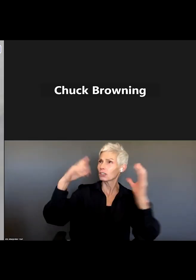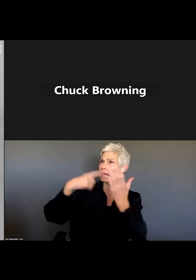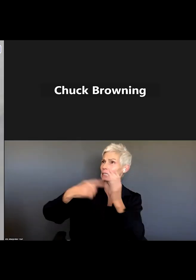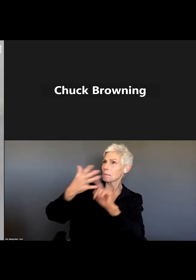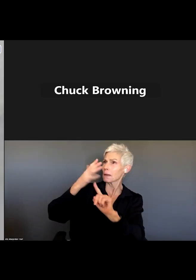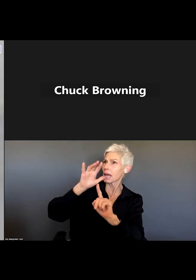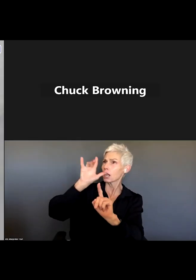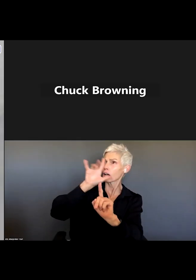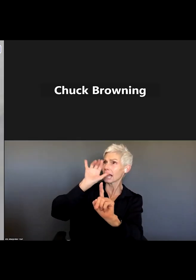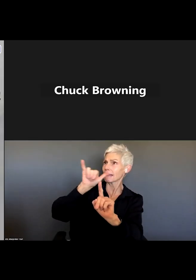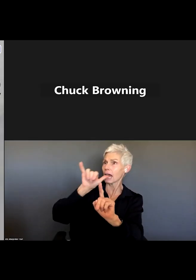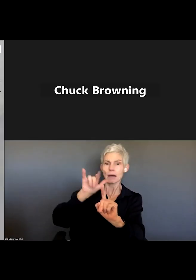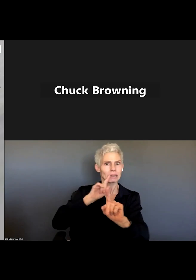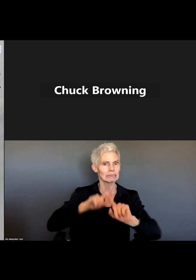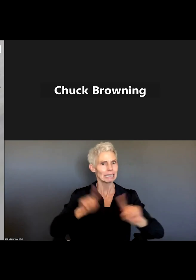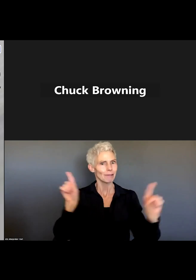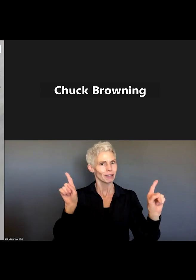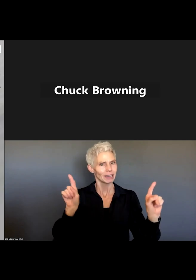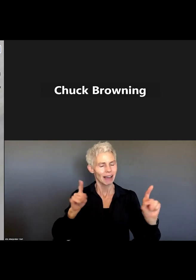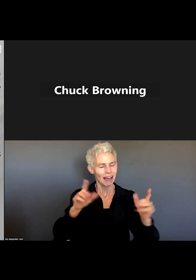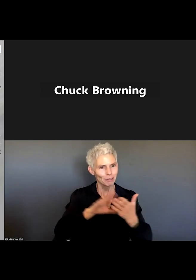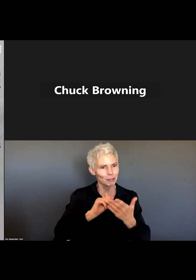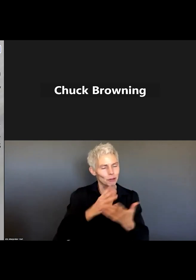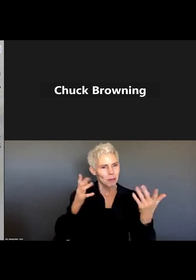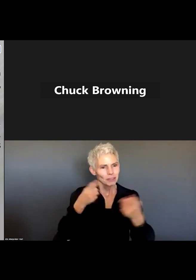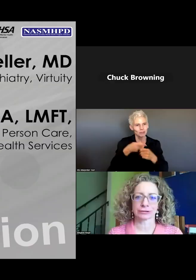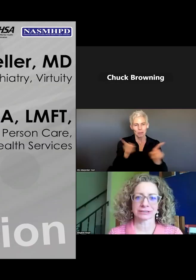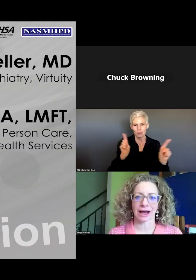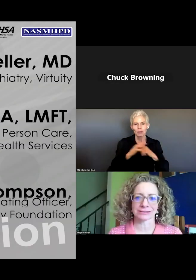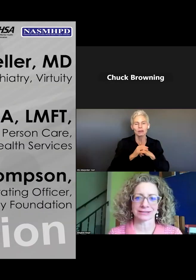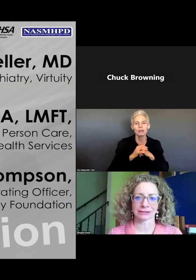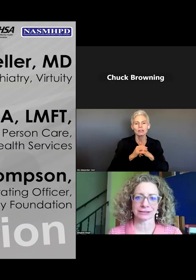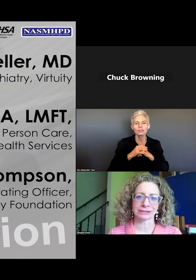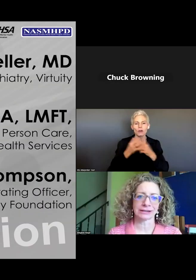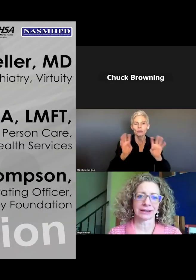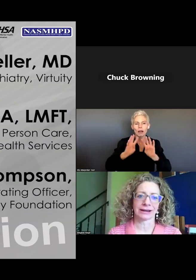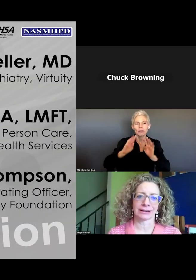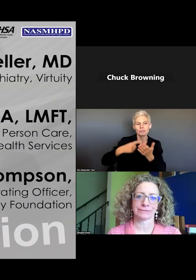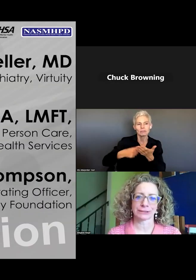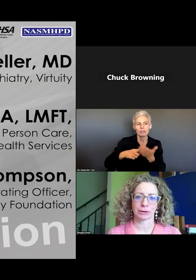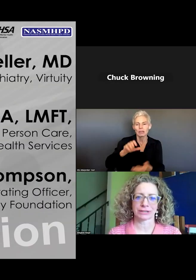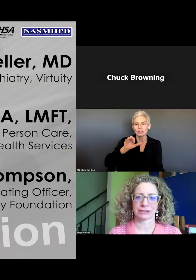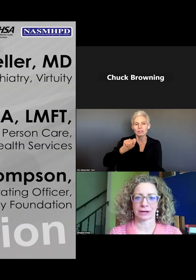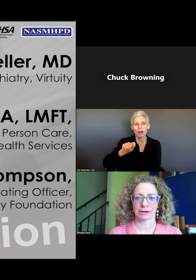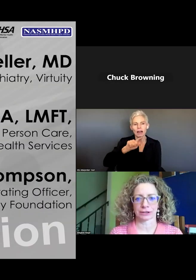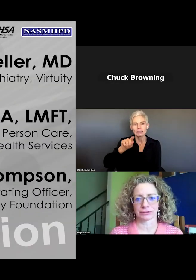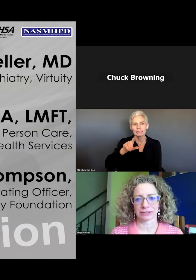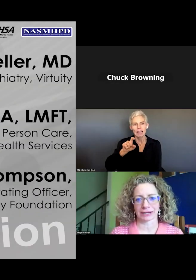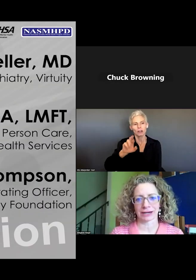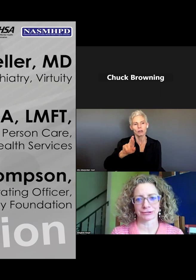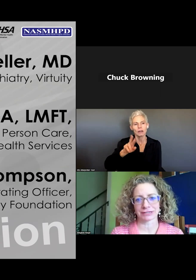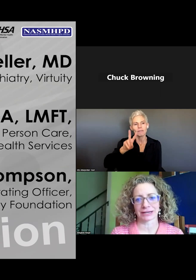much from that. Let's bring up our roundtable. Dr. Scott Zeller, Vice President of